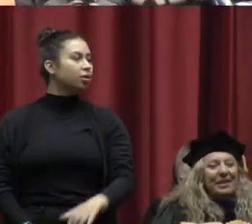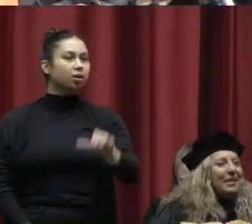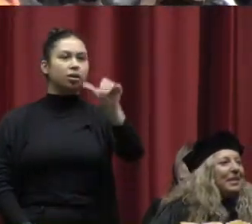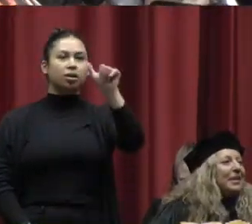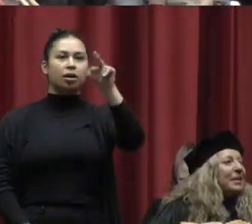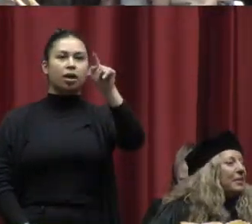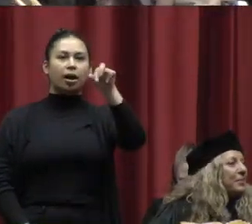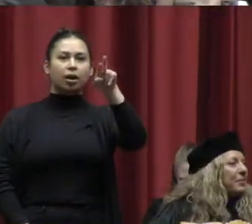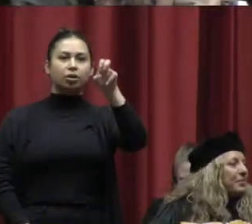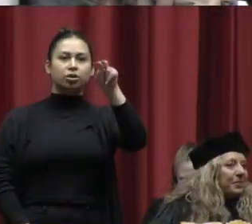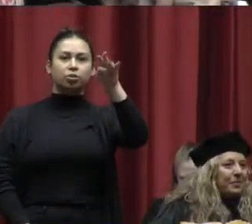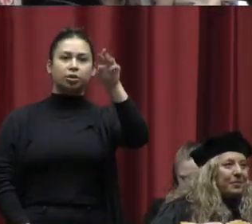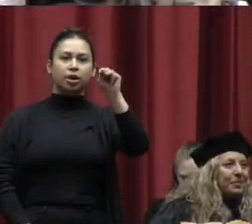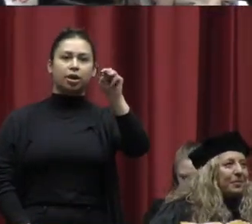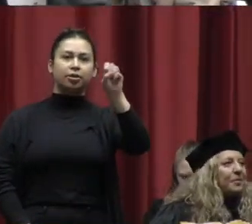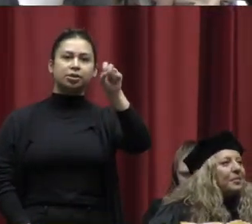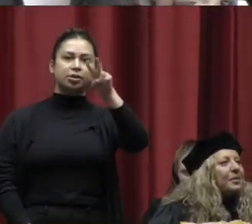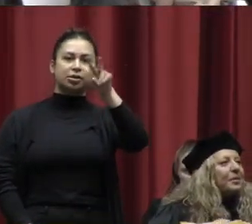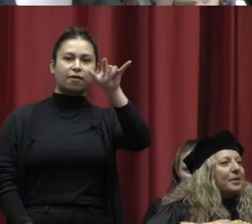Antoinette Saavedra.